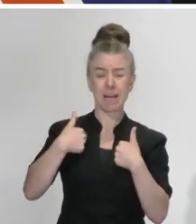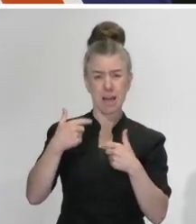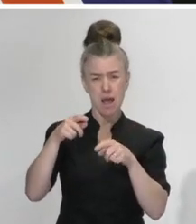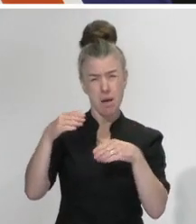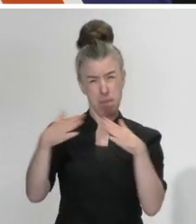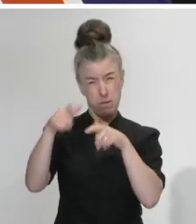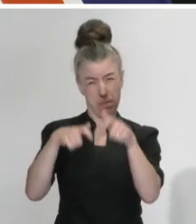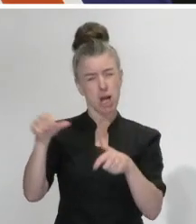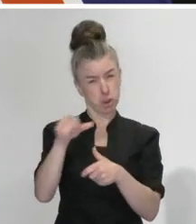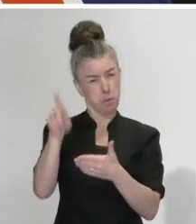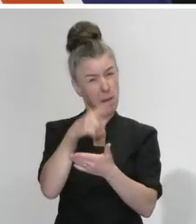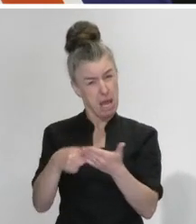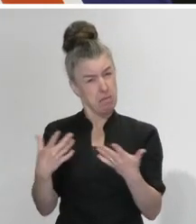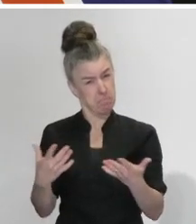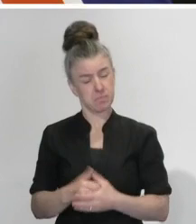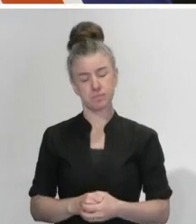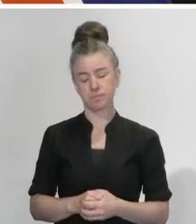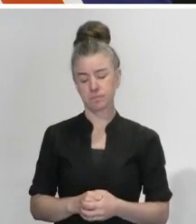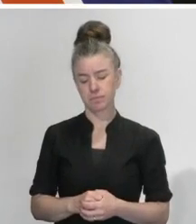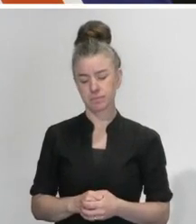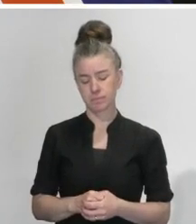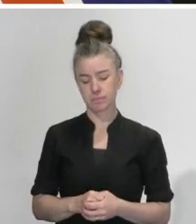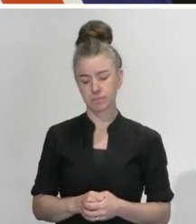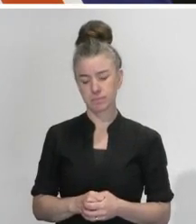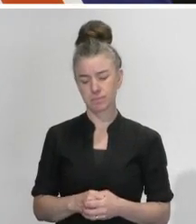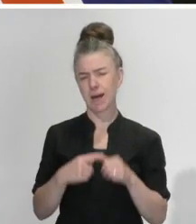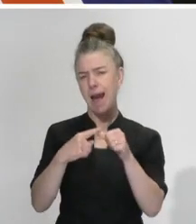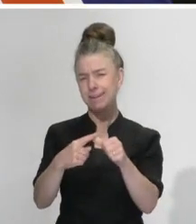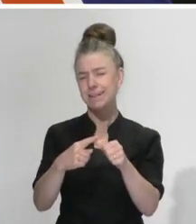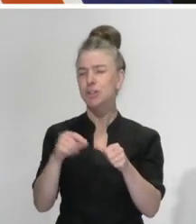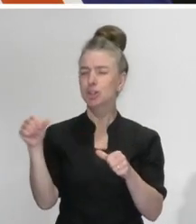be allowed? Oh, look, any physical activity should be done